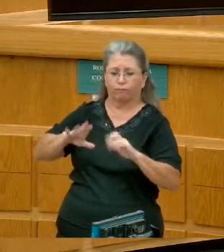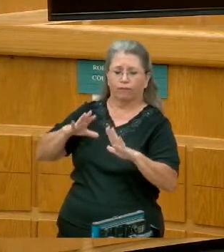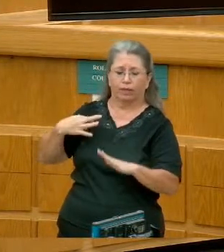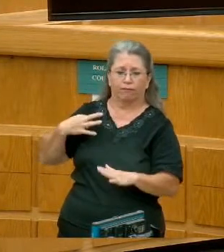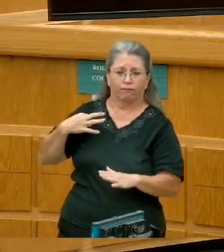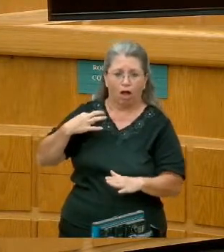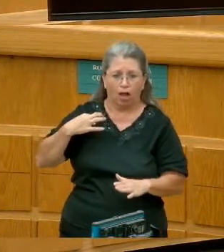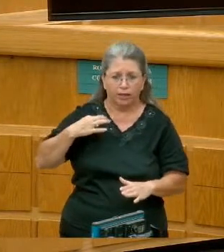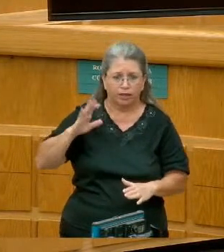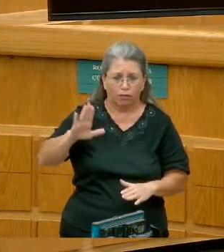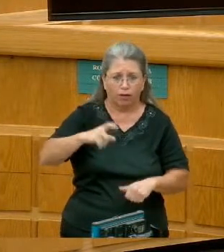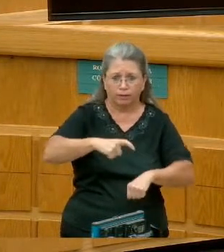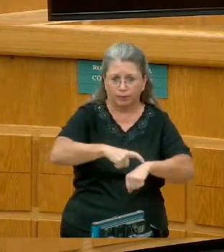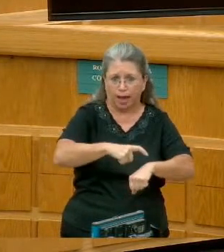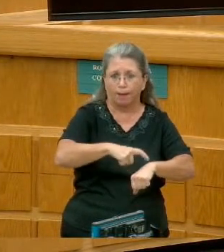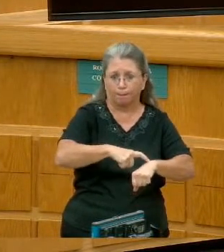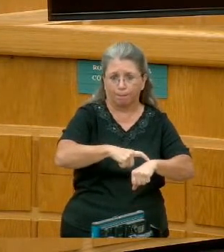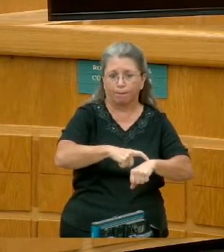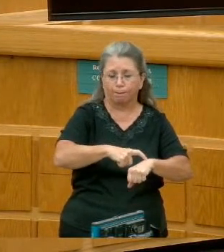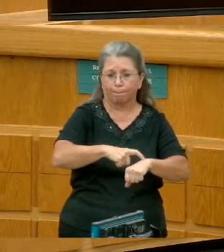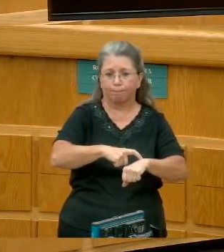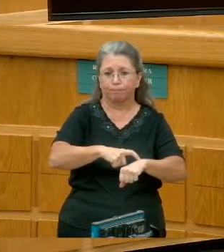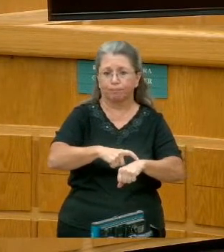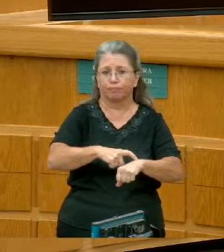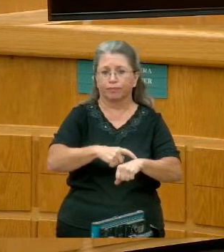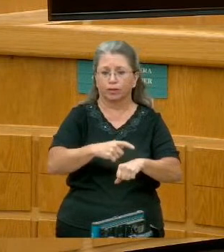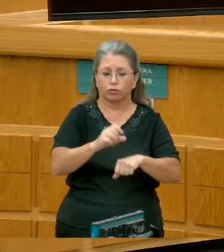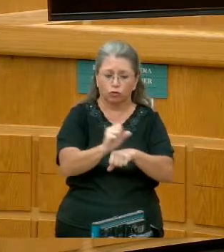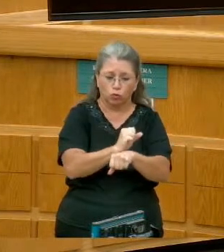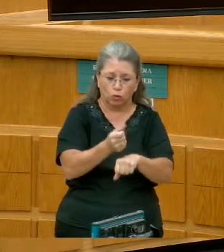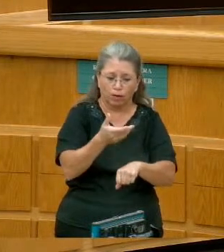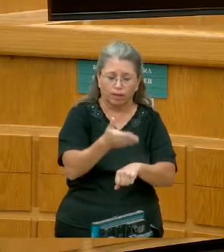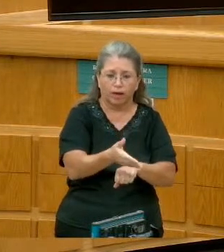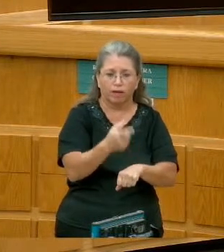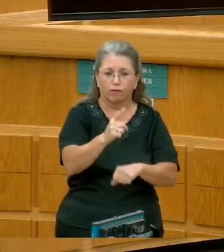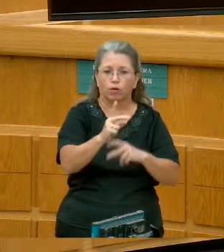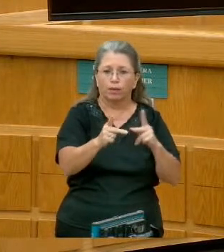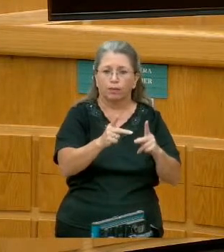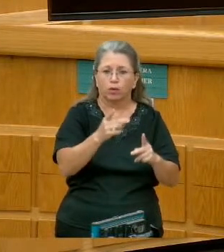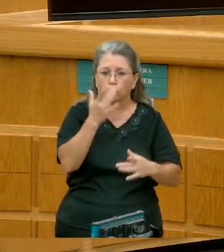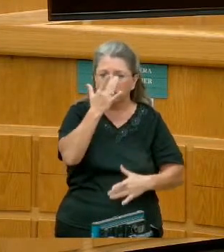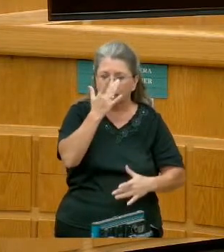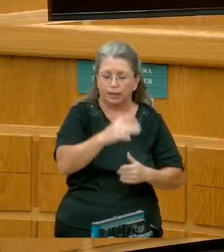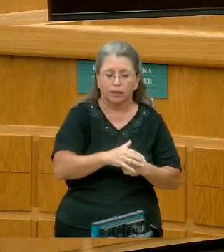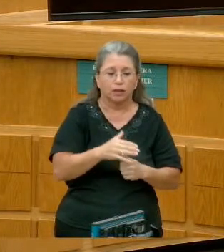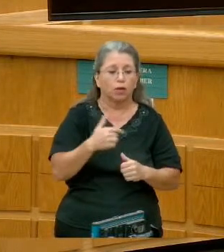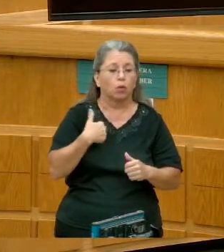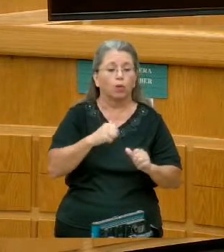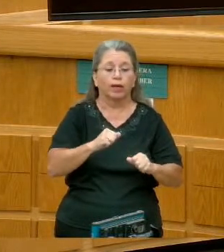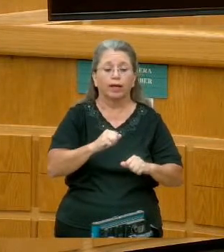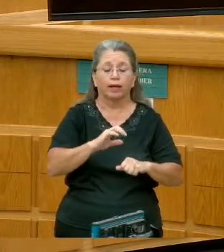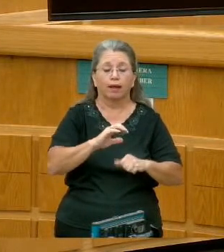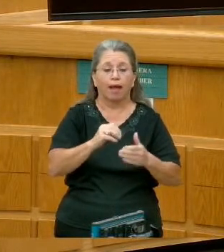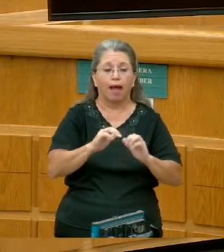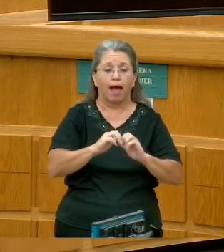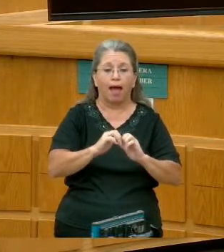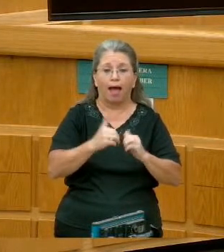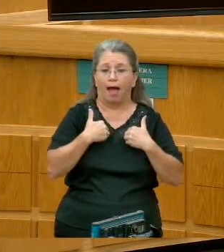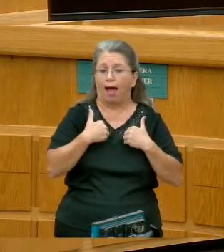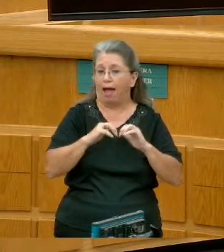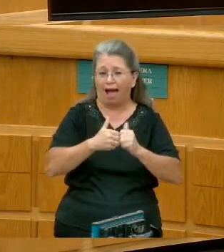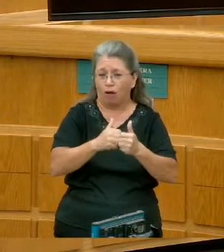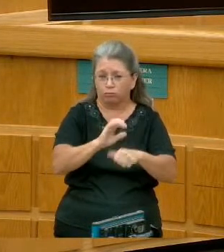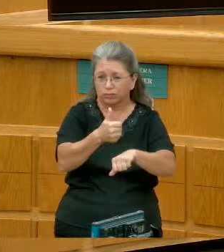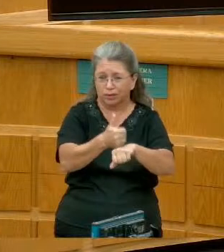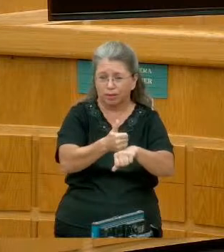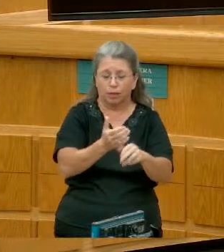voluntarily. And we would help bring this to fruition with the help of our city and our county's